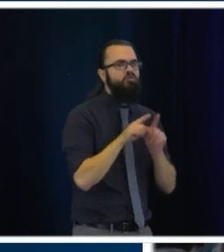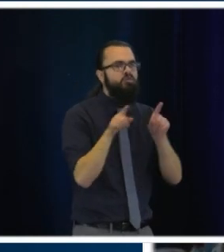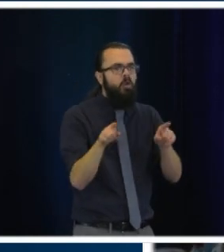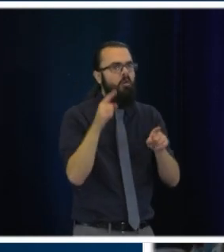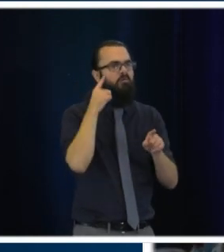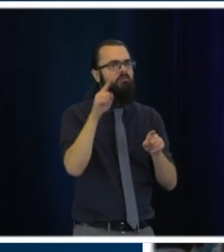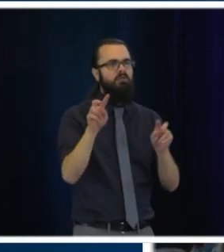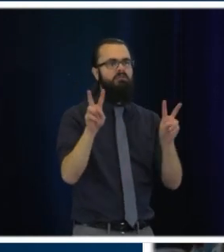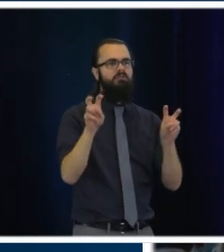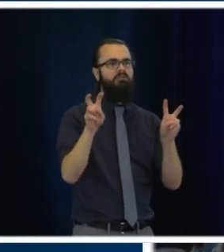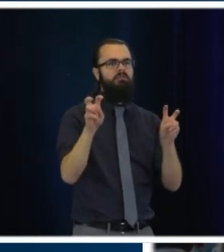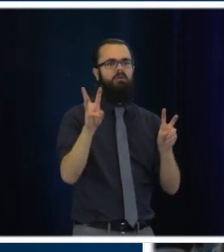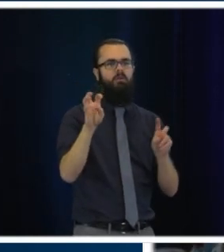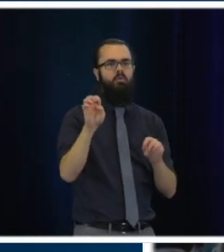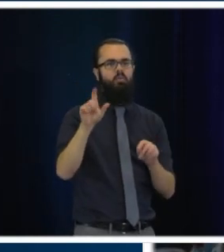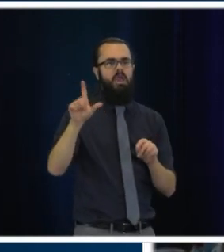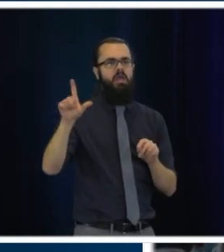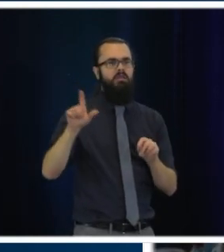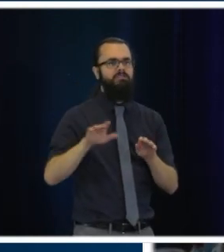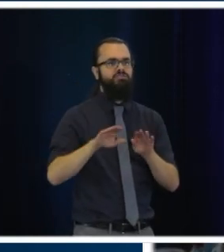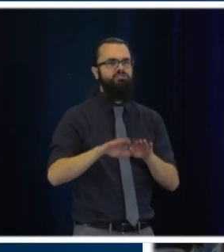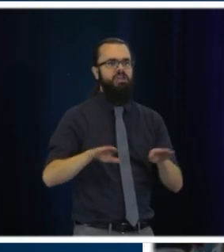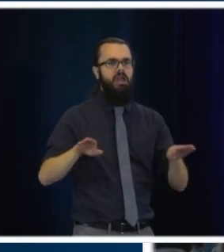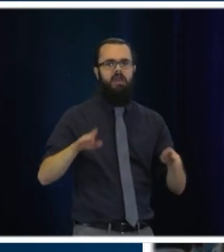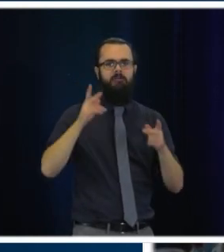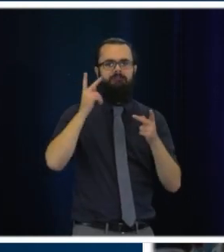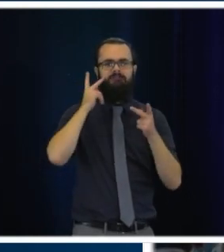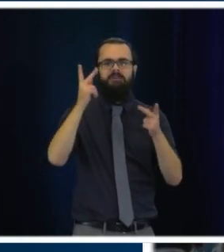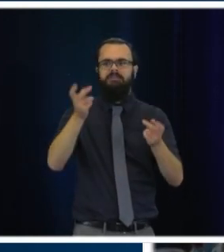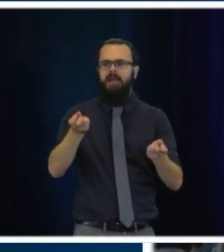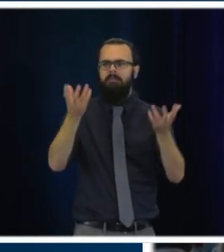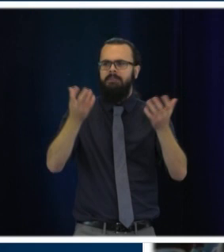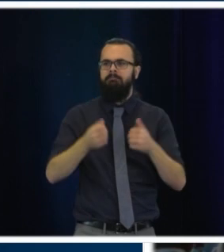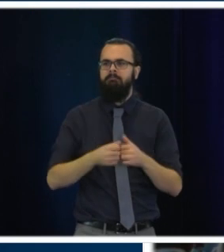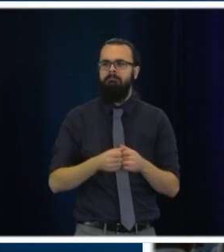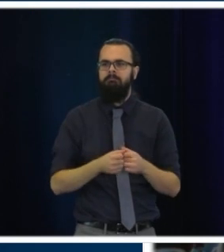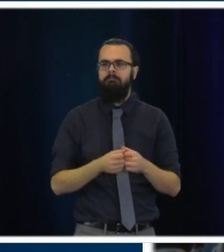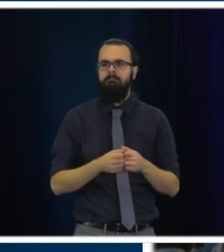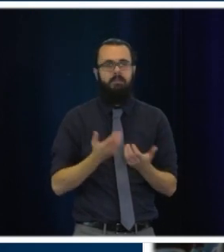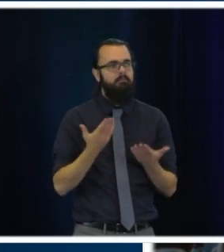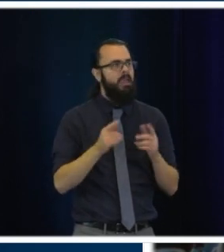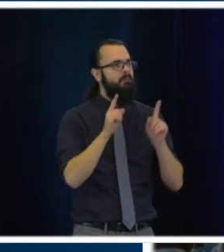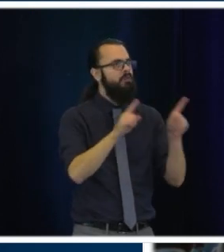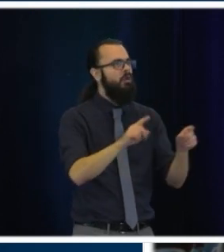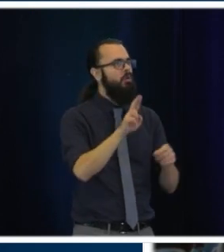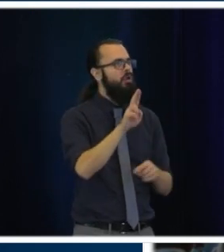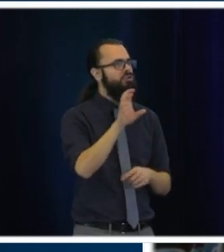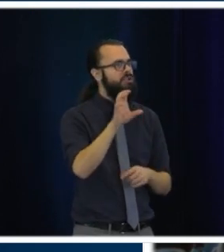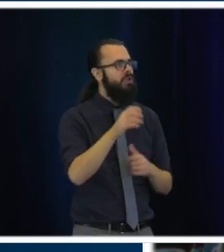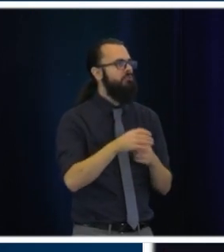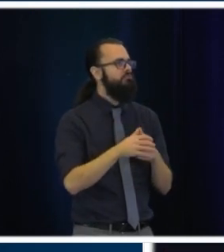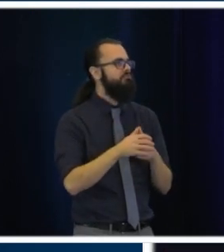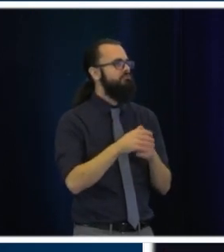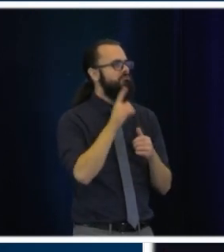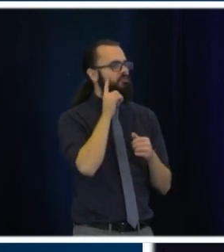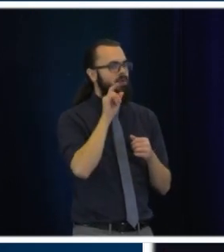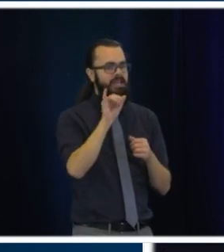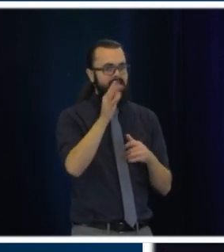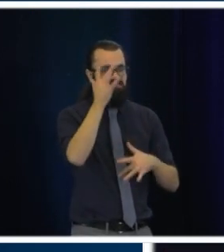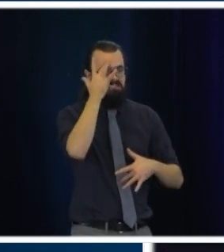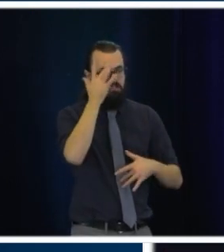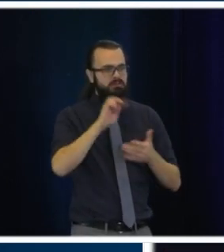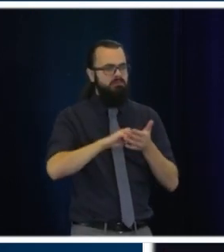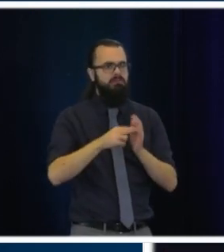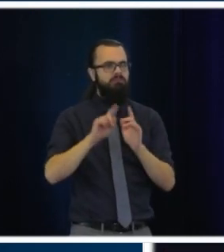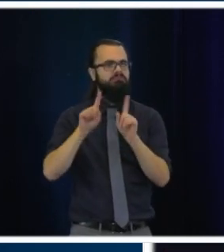Right? They usually go to urgent care when the child is sick. Maybe they go to the well child visits once the child turns 1. I mean, from their birth to